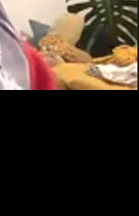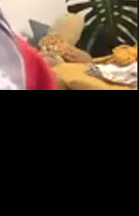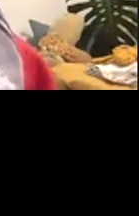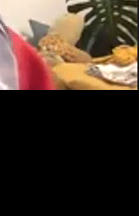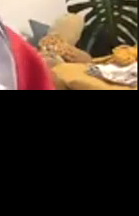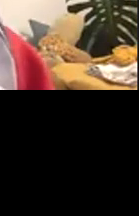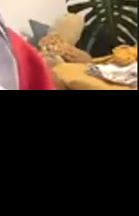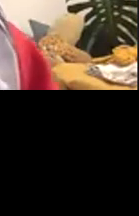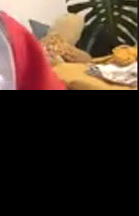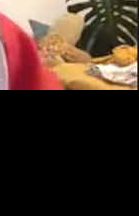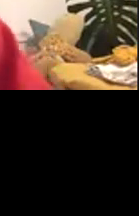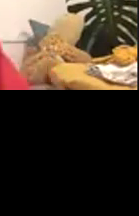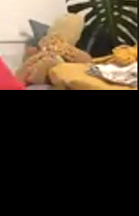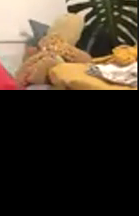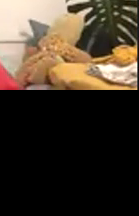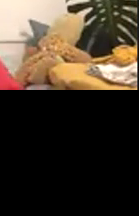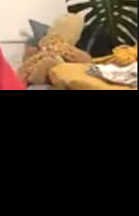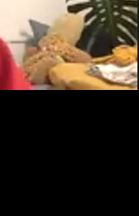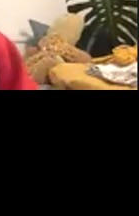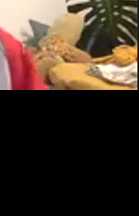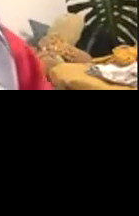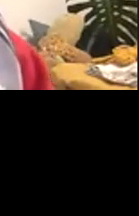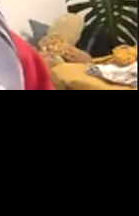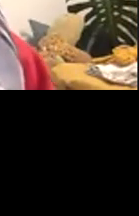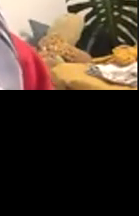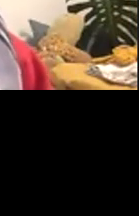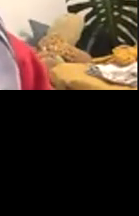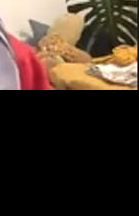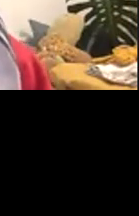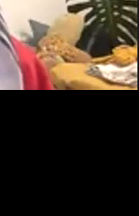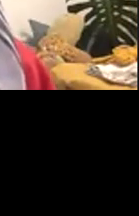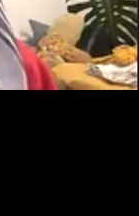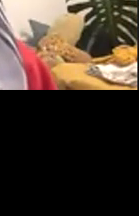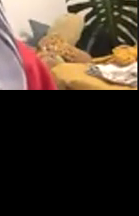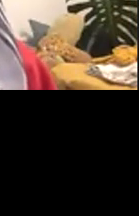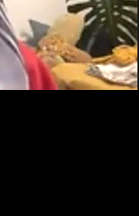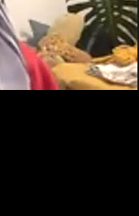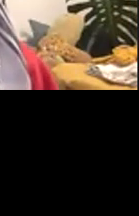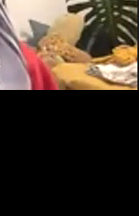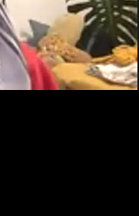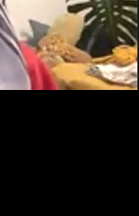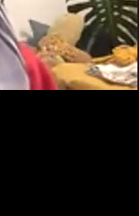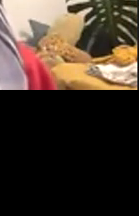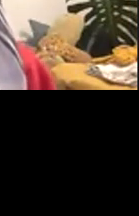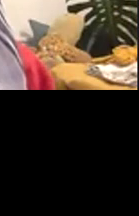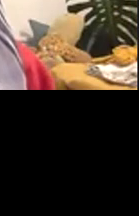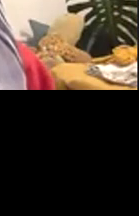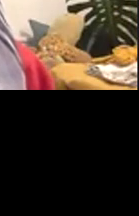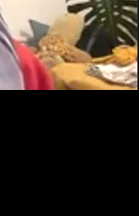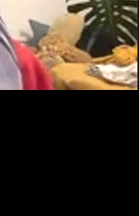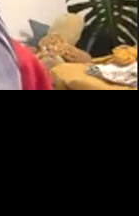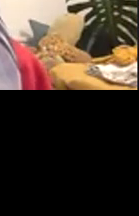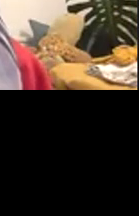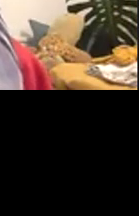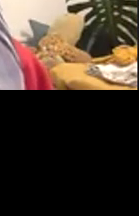about it after, because we will be really excited. This is really, really cool. And thank you to all of you for like